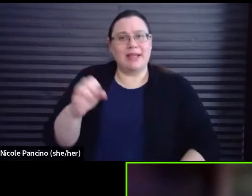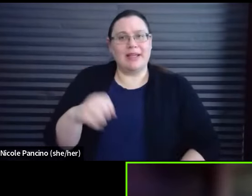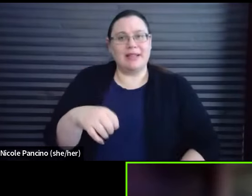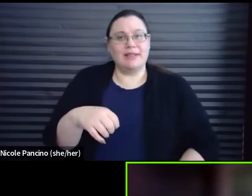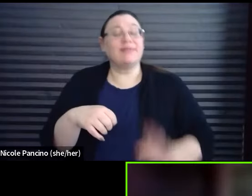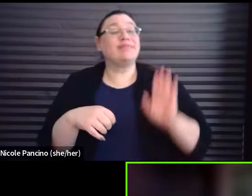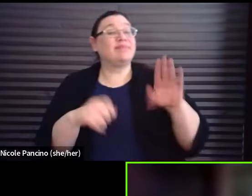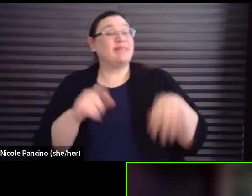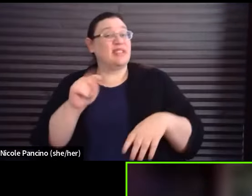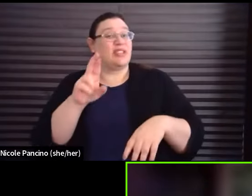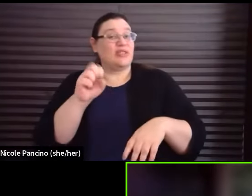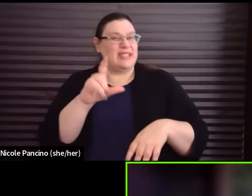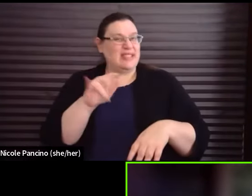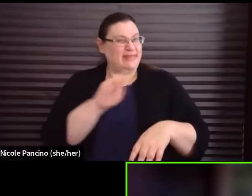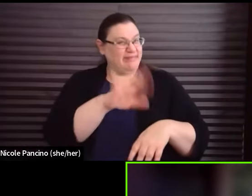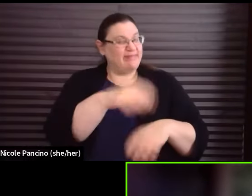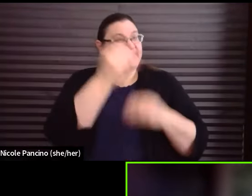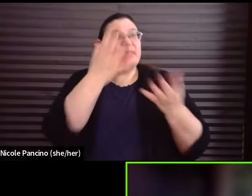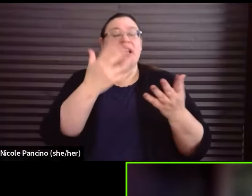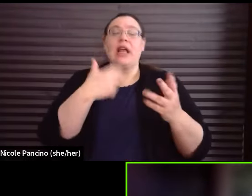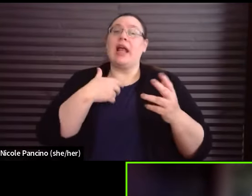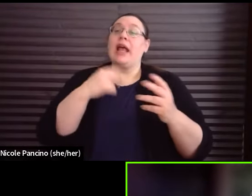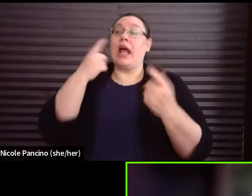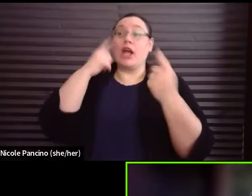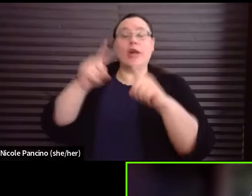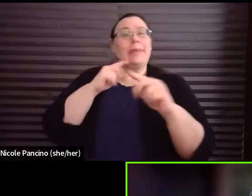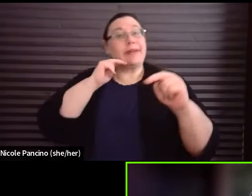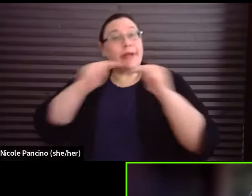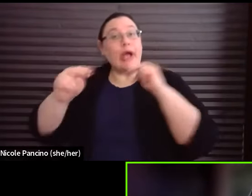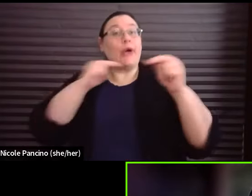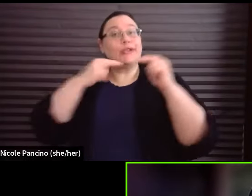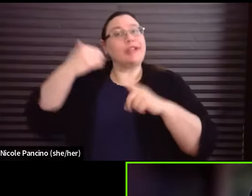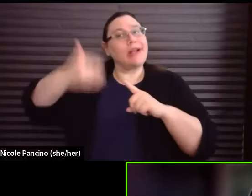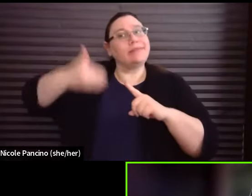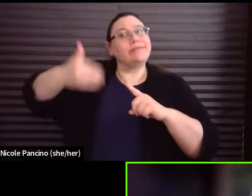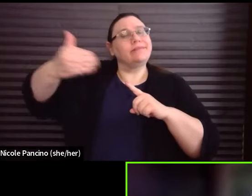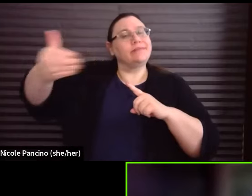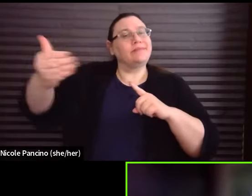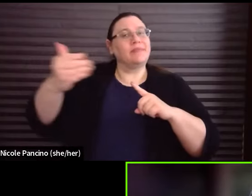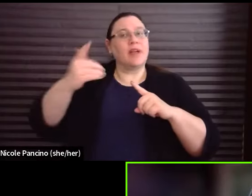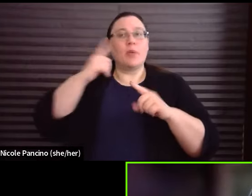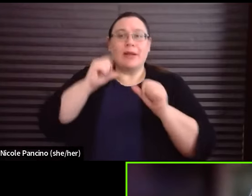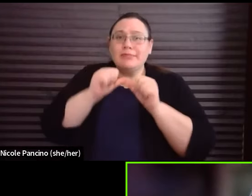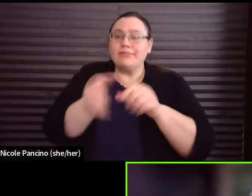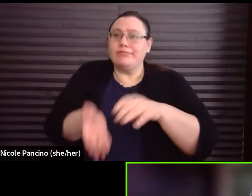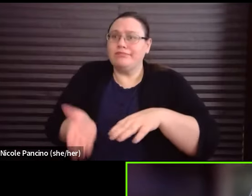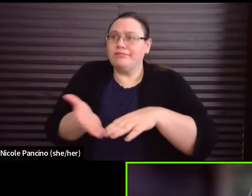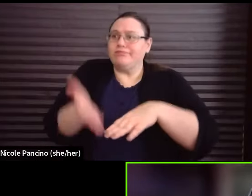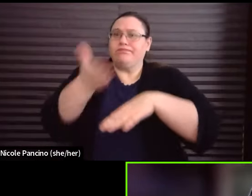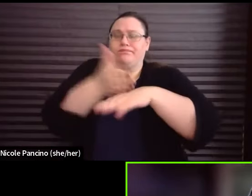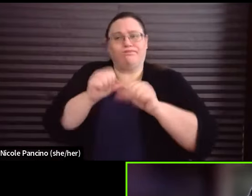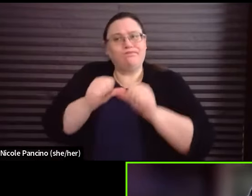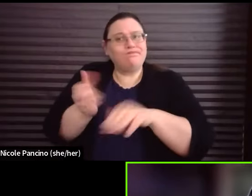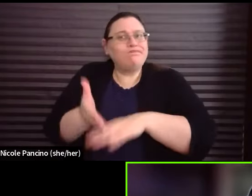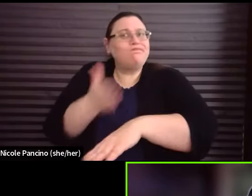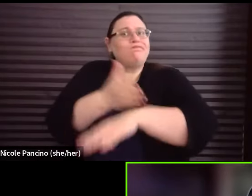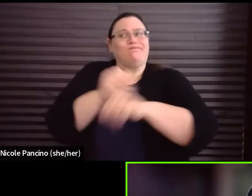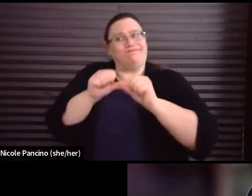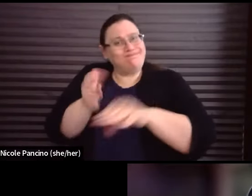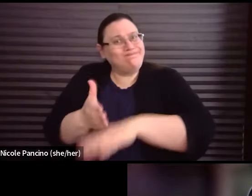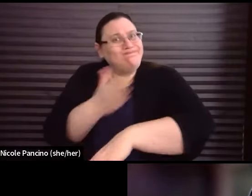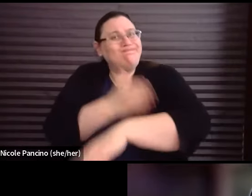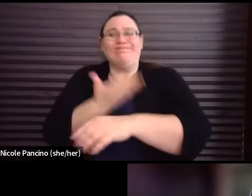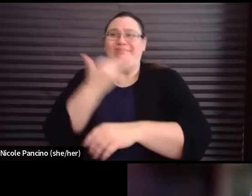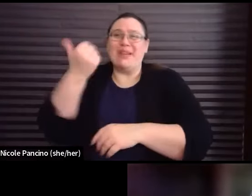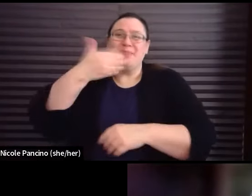continue to negotiate these agreements, we're just going to keep on pushing to make them better and better and better for our members. I